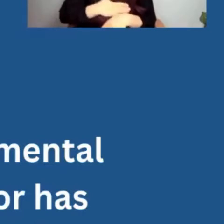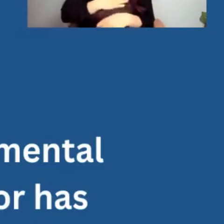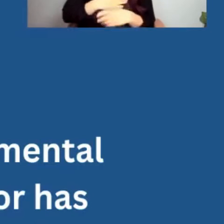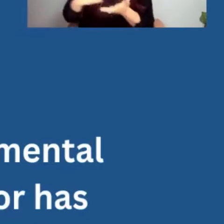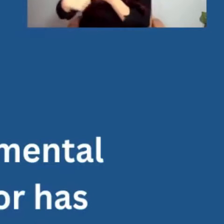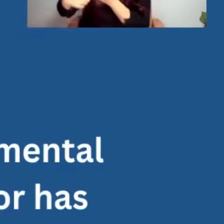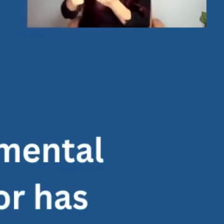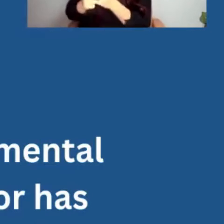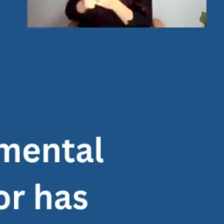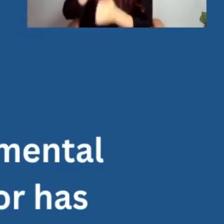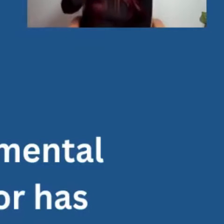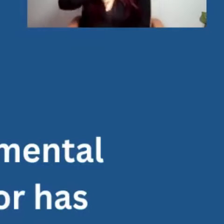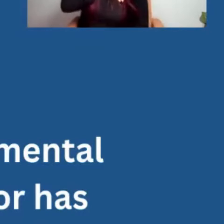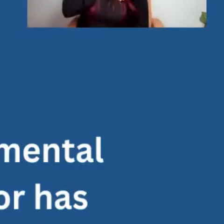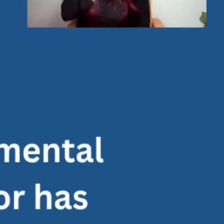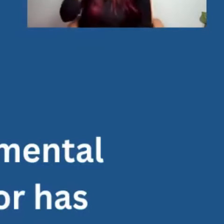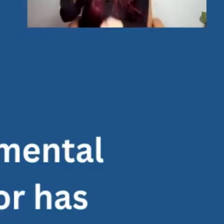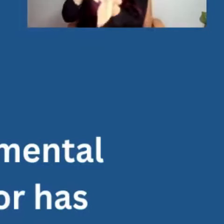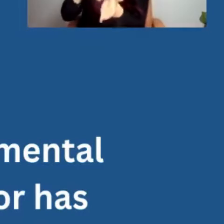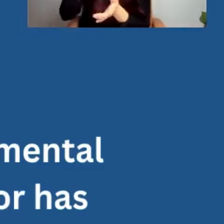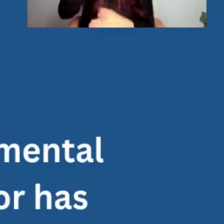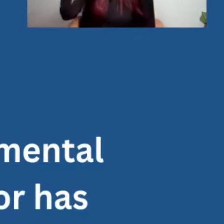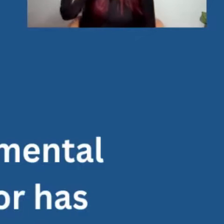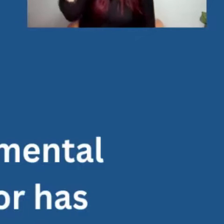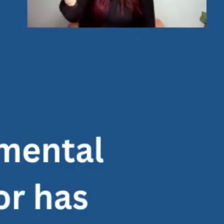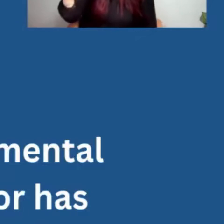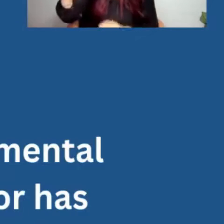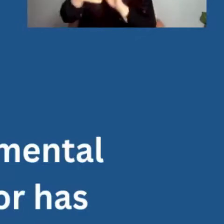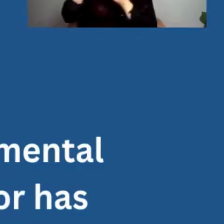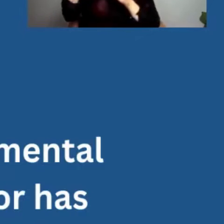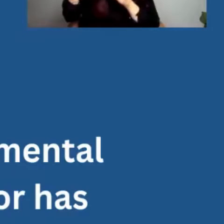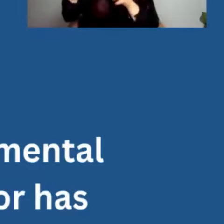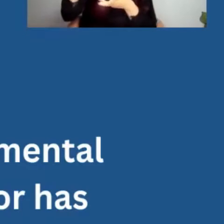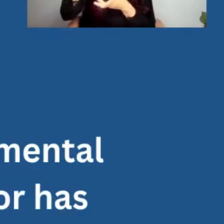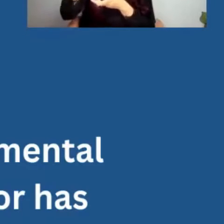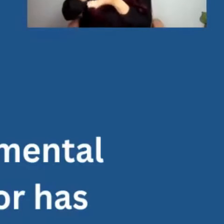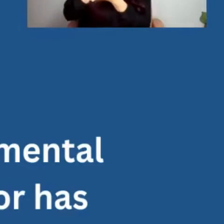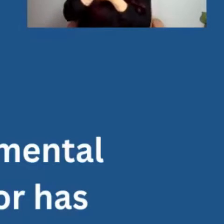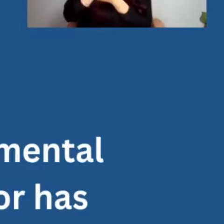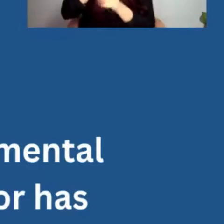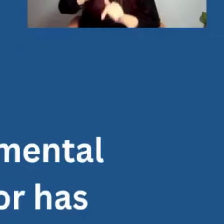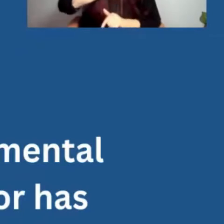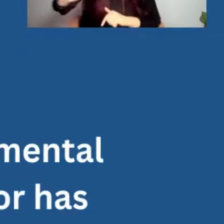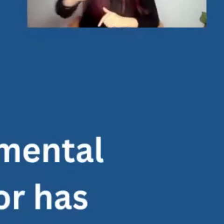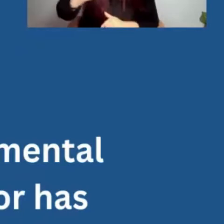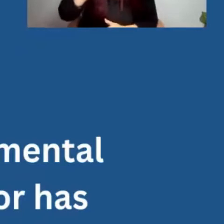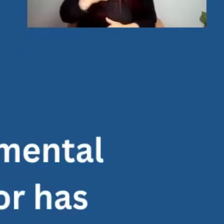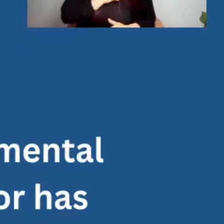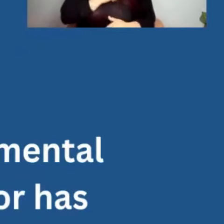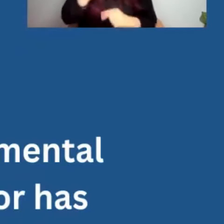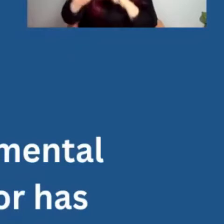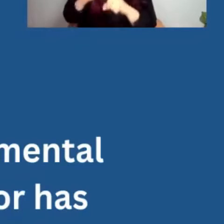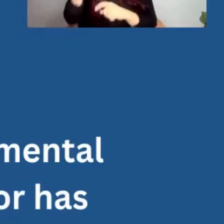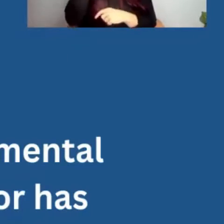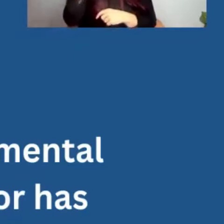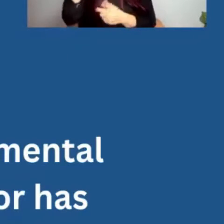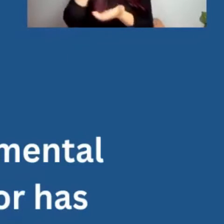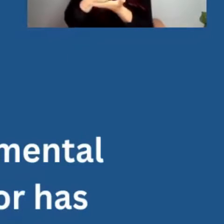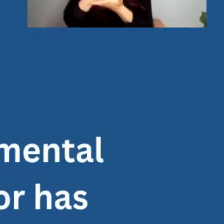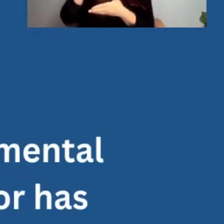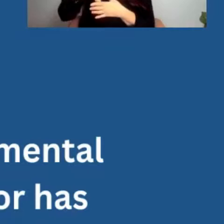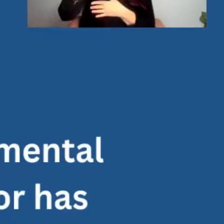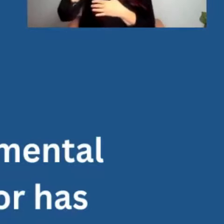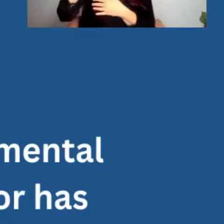qualified healthcare provider for diagnosis, treatment, and to answer your personal questions. If you need help finding a